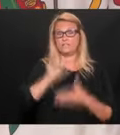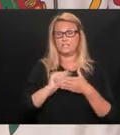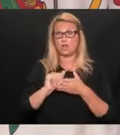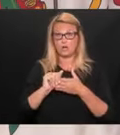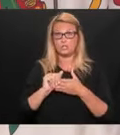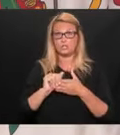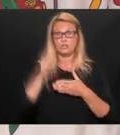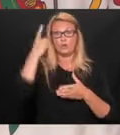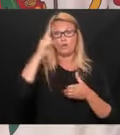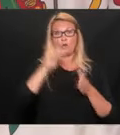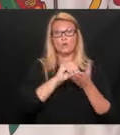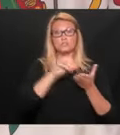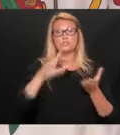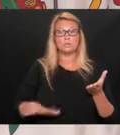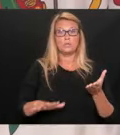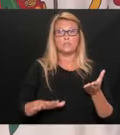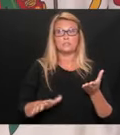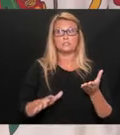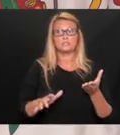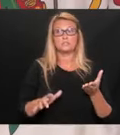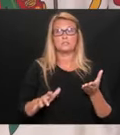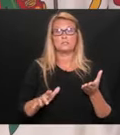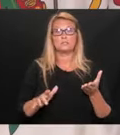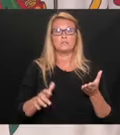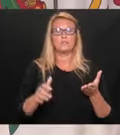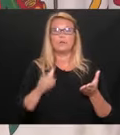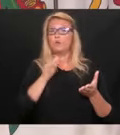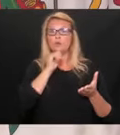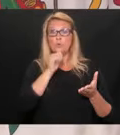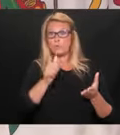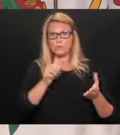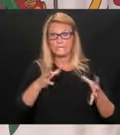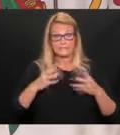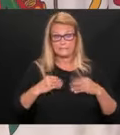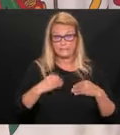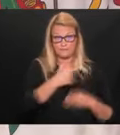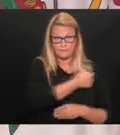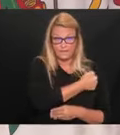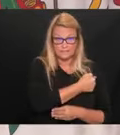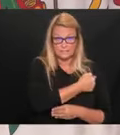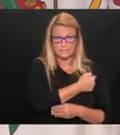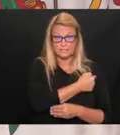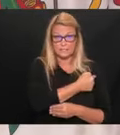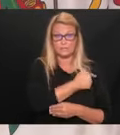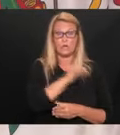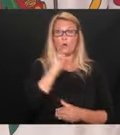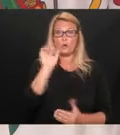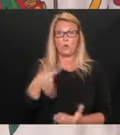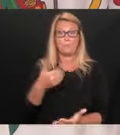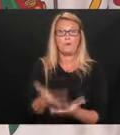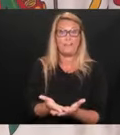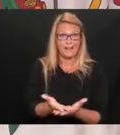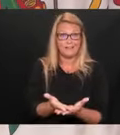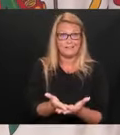for students who will not, either have not been vaccinated or will not submit proof of